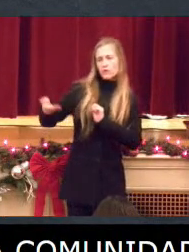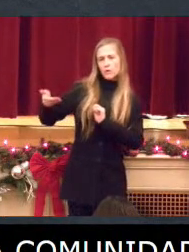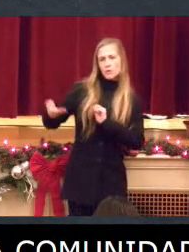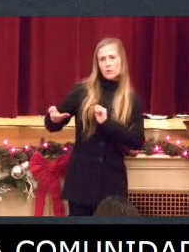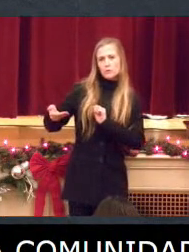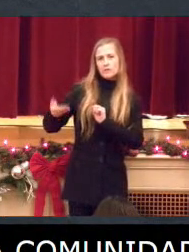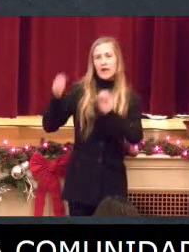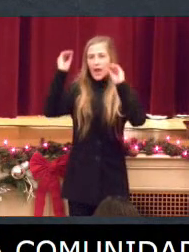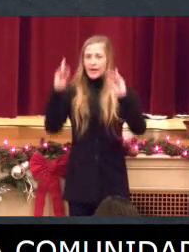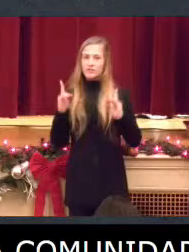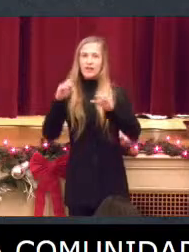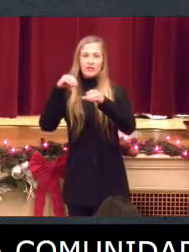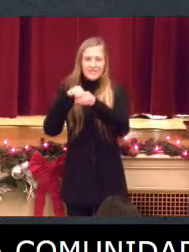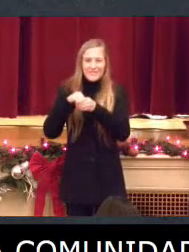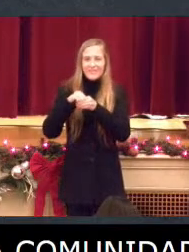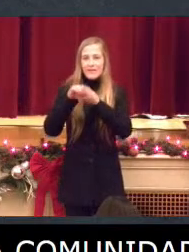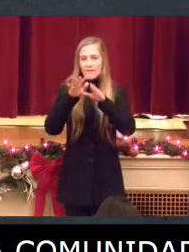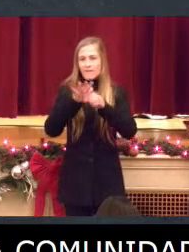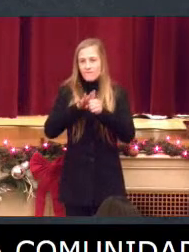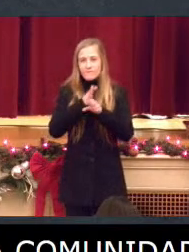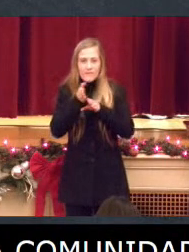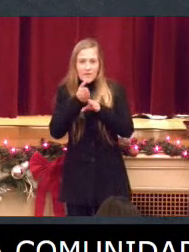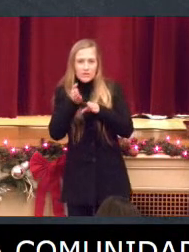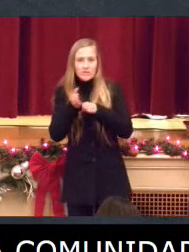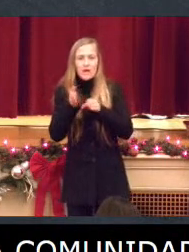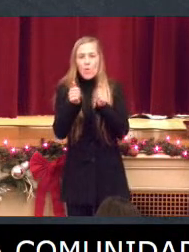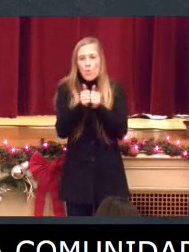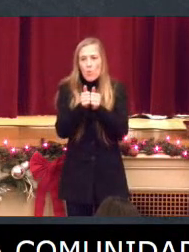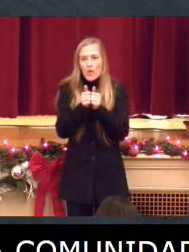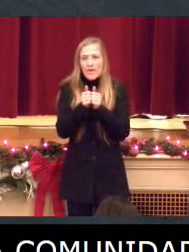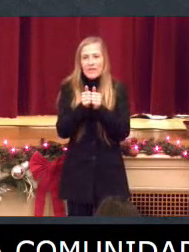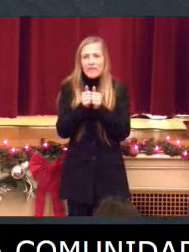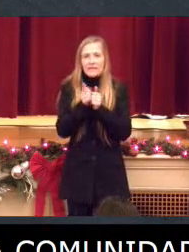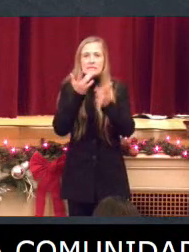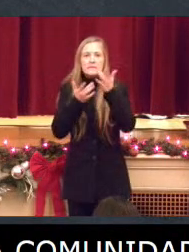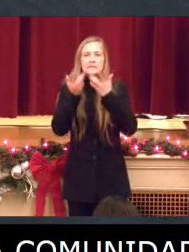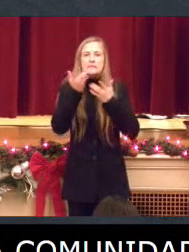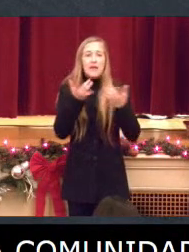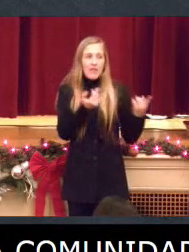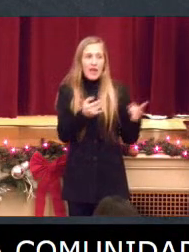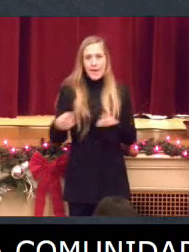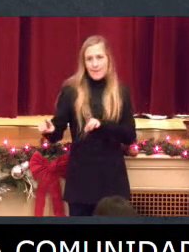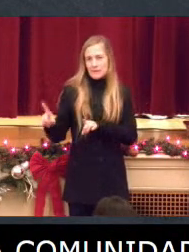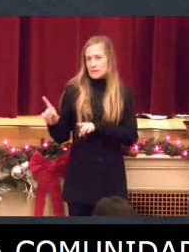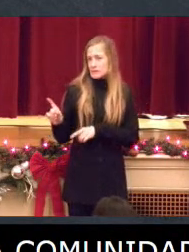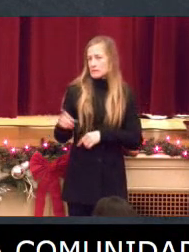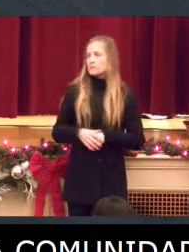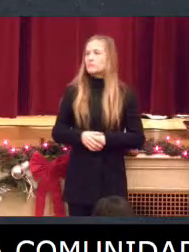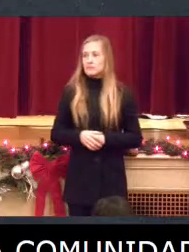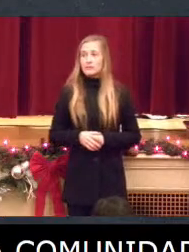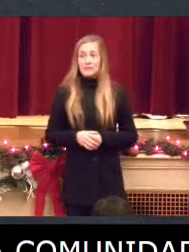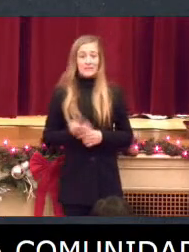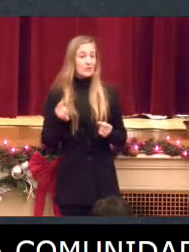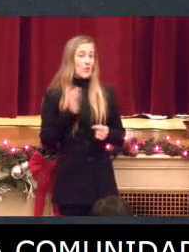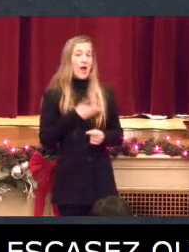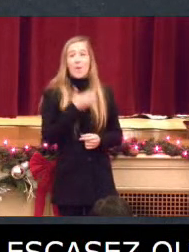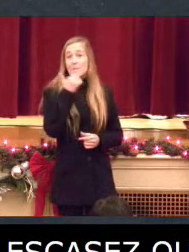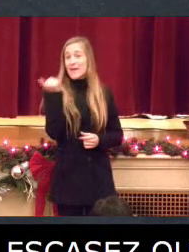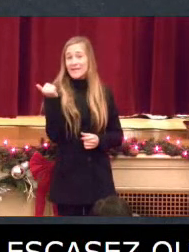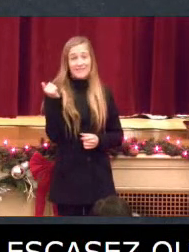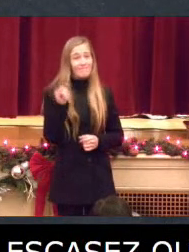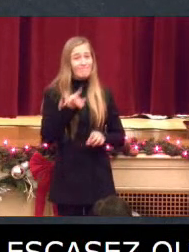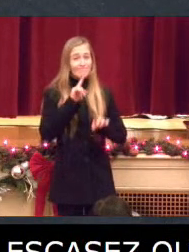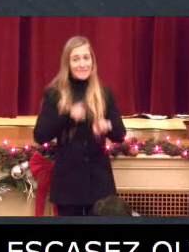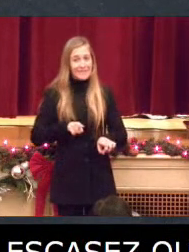into this field with the shortage that is going on? Go as best we can is the answer to the